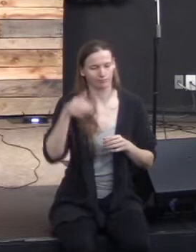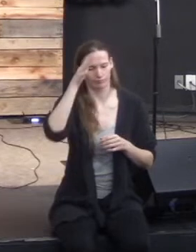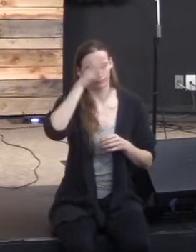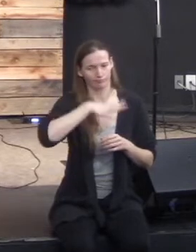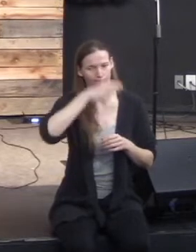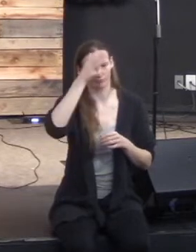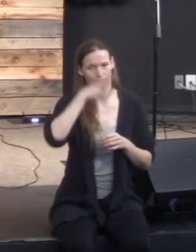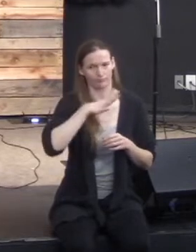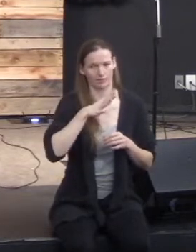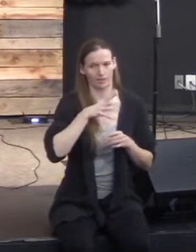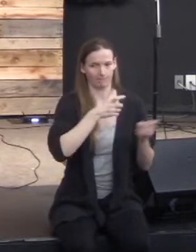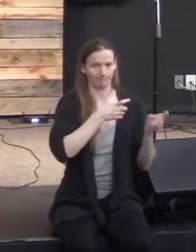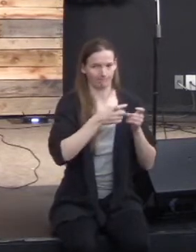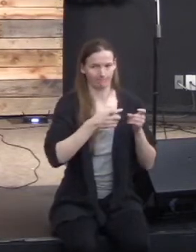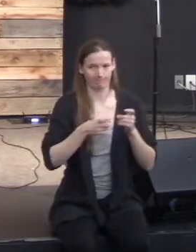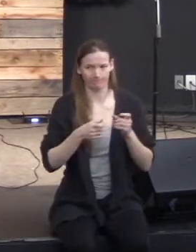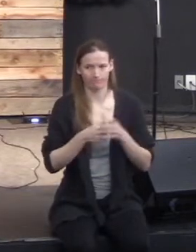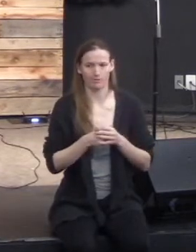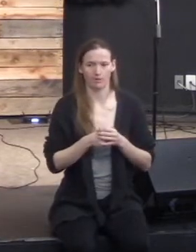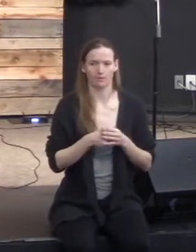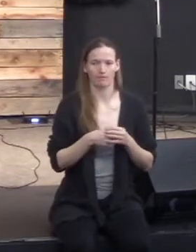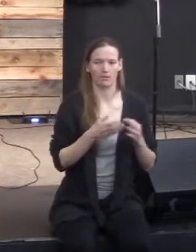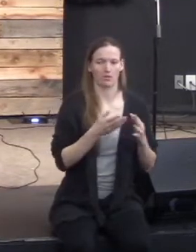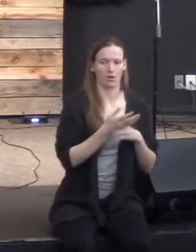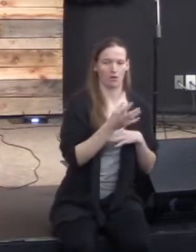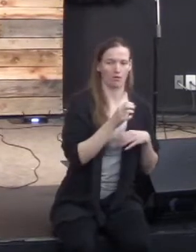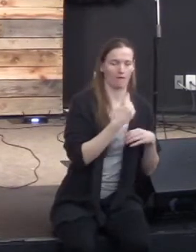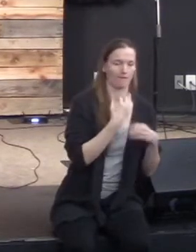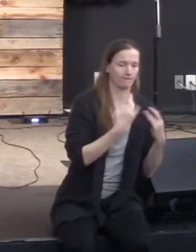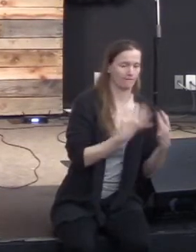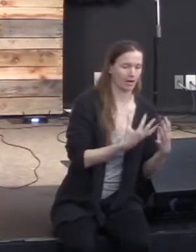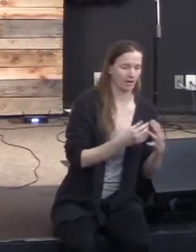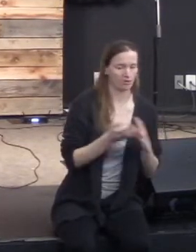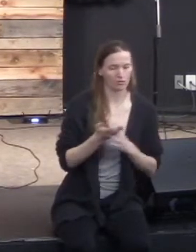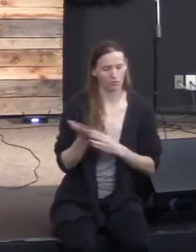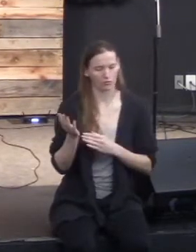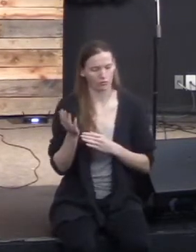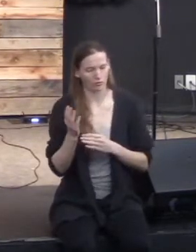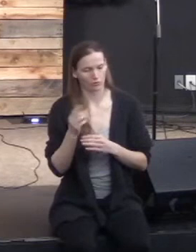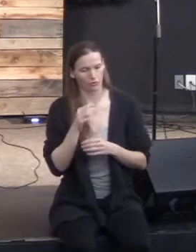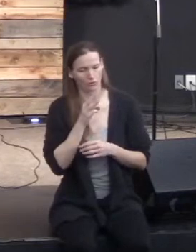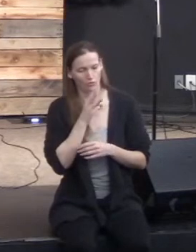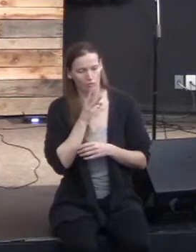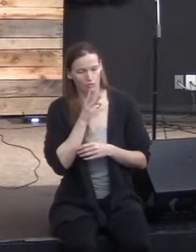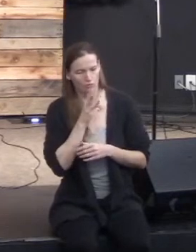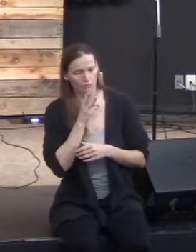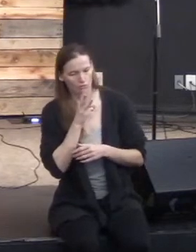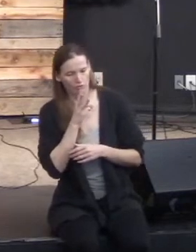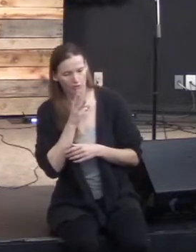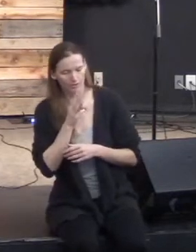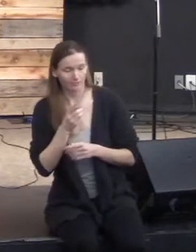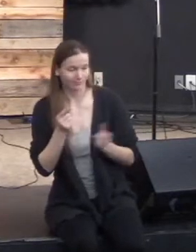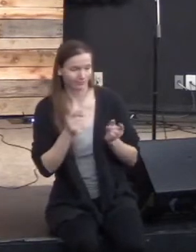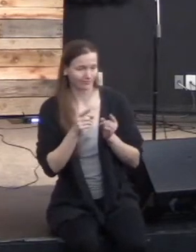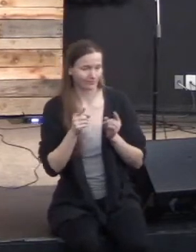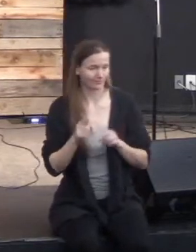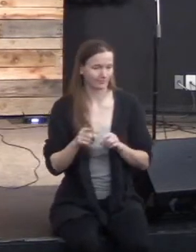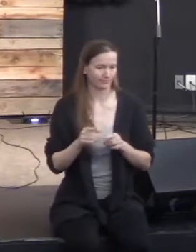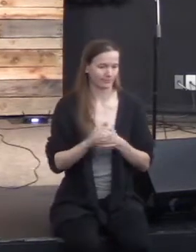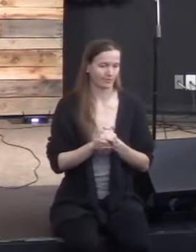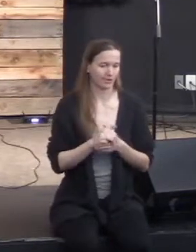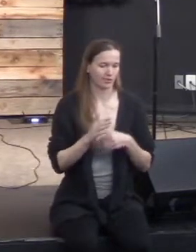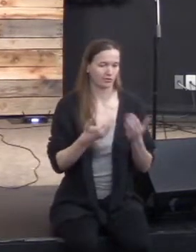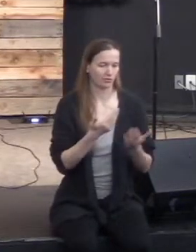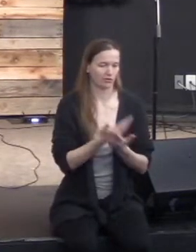but you brought us to a place of abundance. I will come to your temple with burnt offerings and fulfill my vows to you, vows my